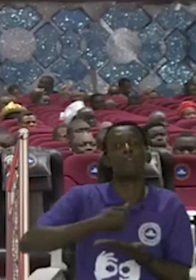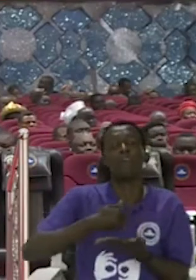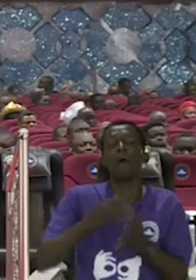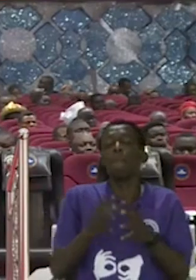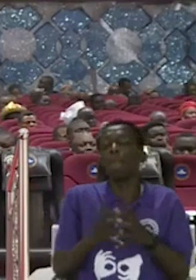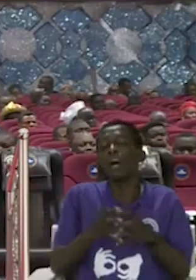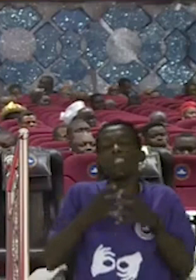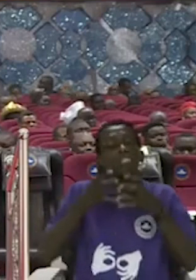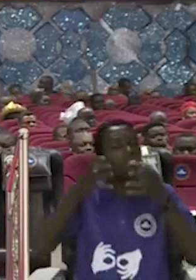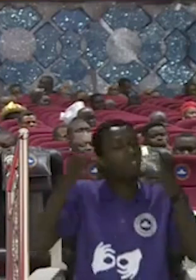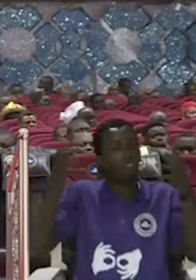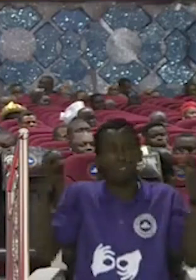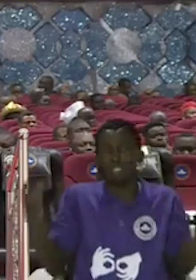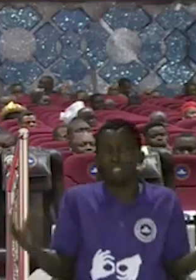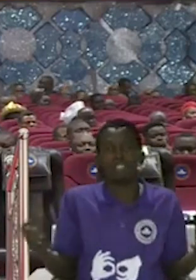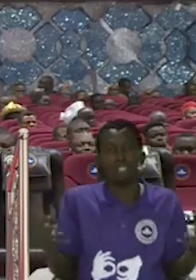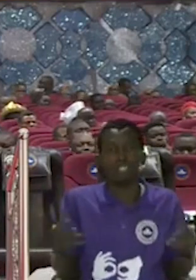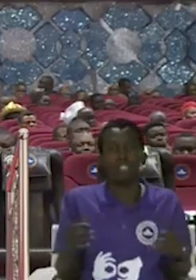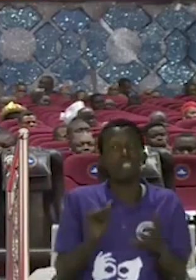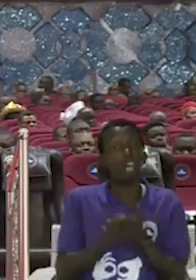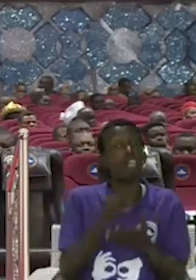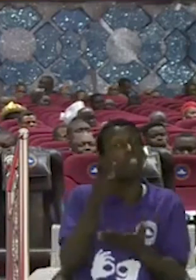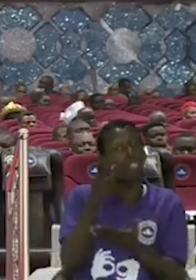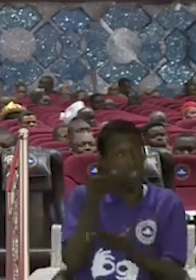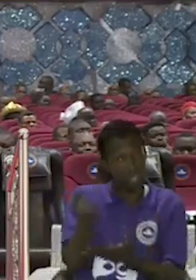bountifully. That's the Bible.